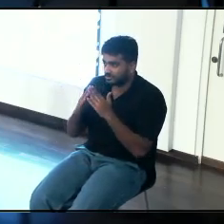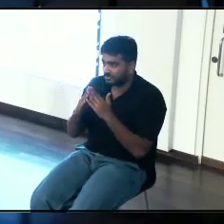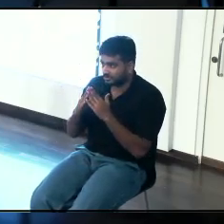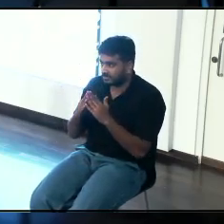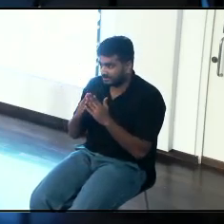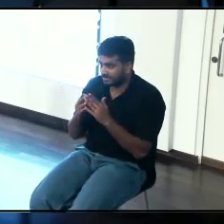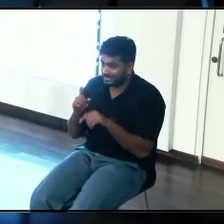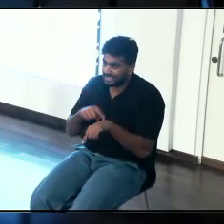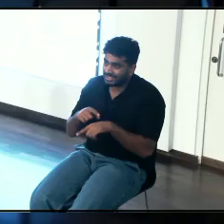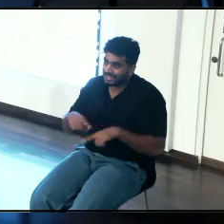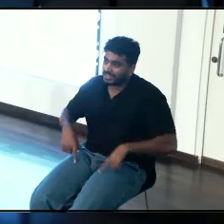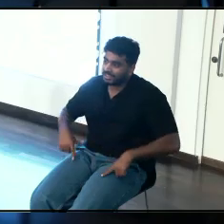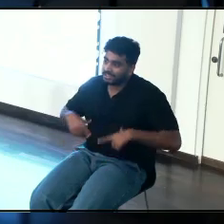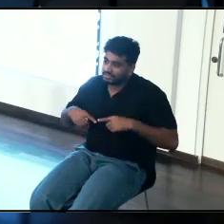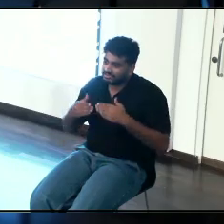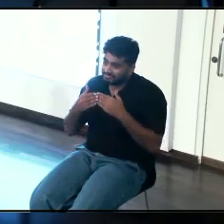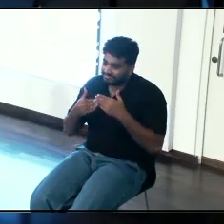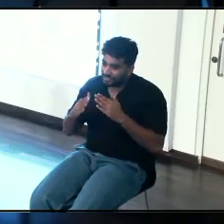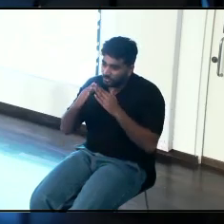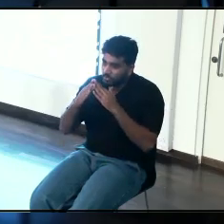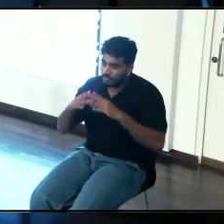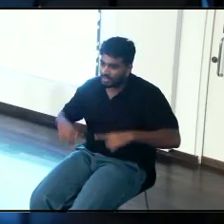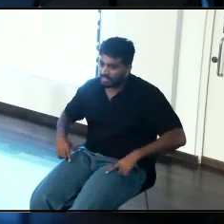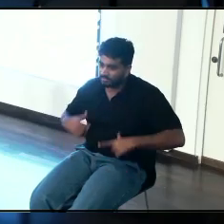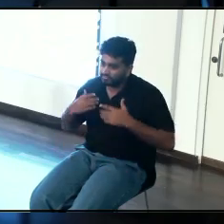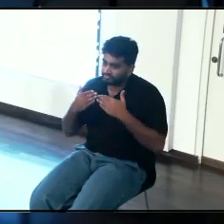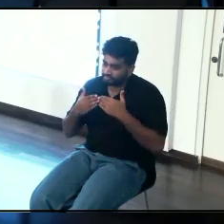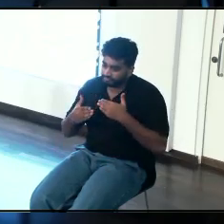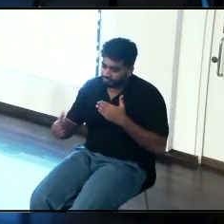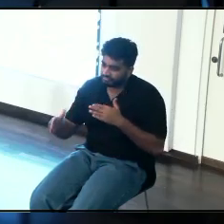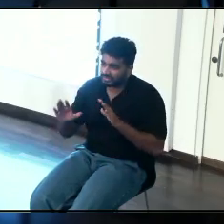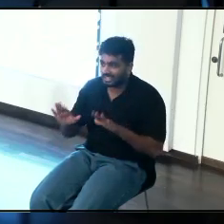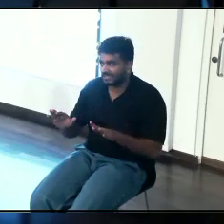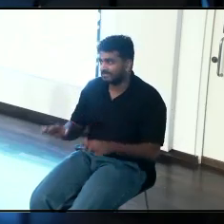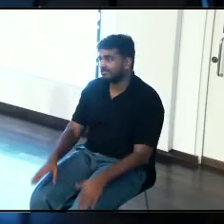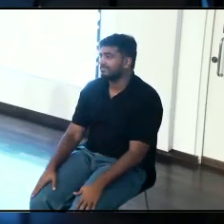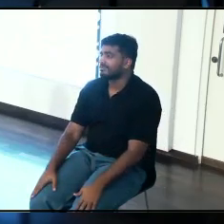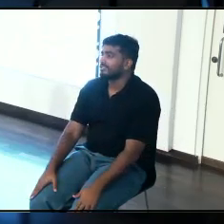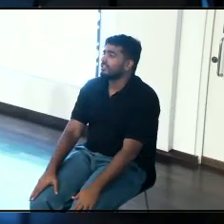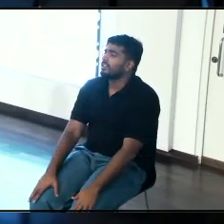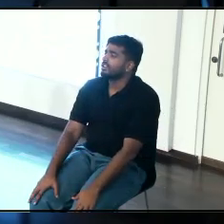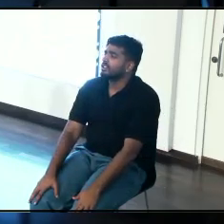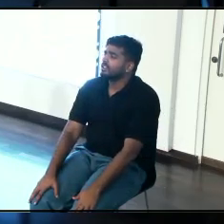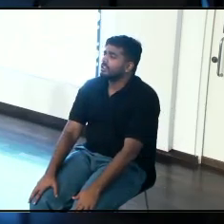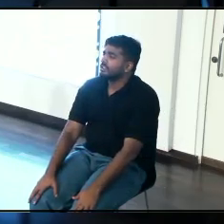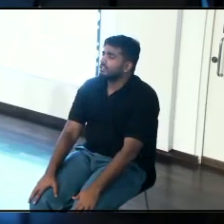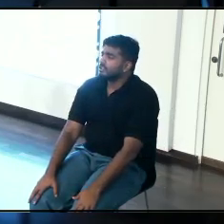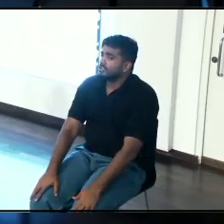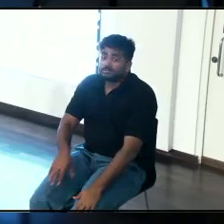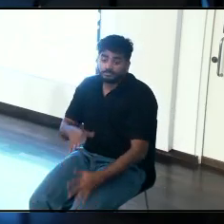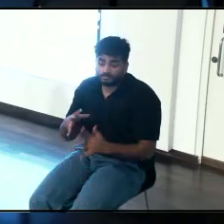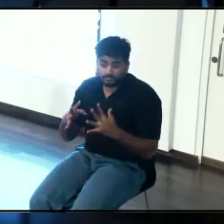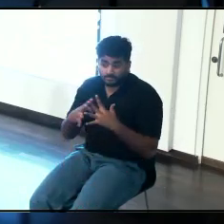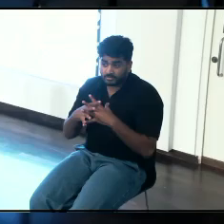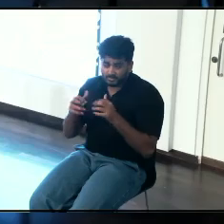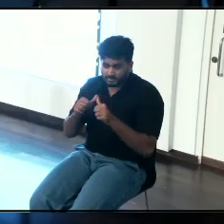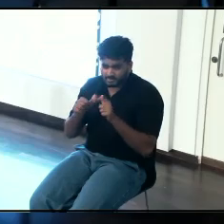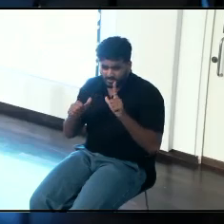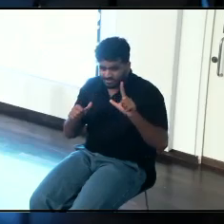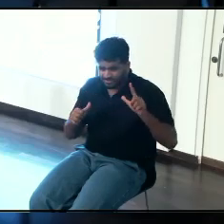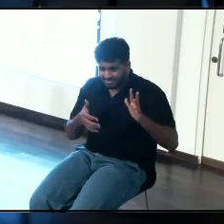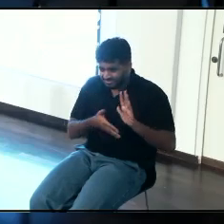bit longer than, I guess, yeah. In terms of the walls also, I think a lot of